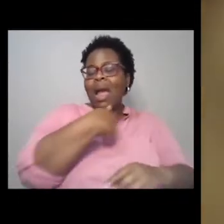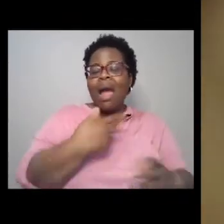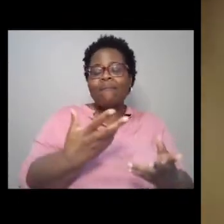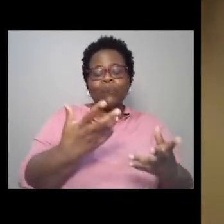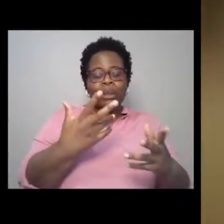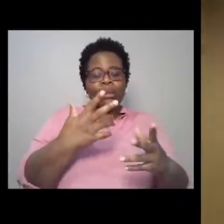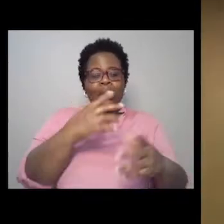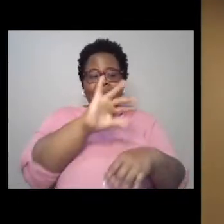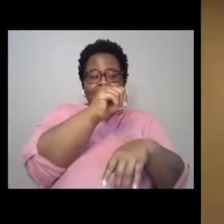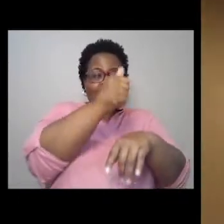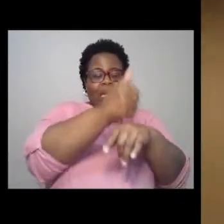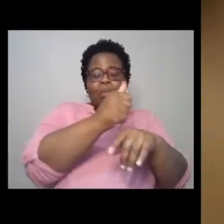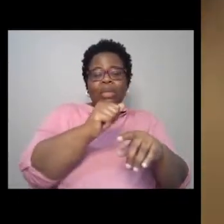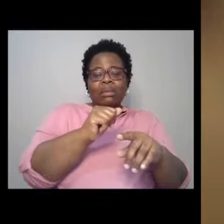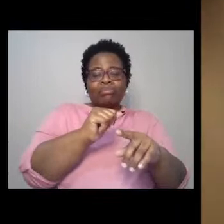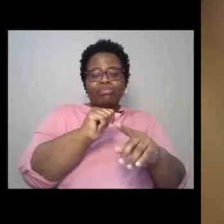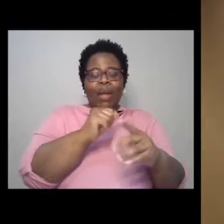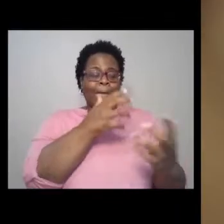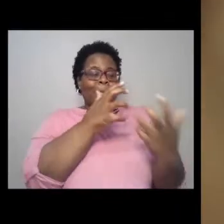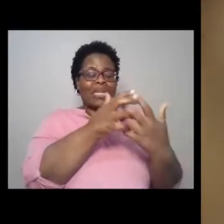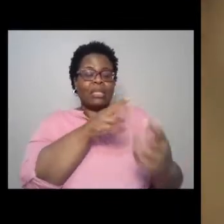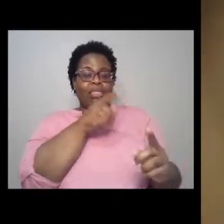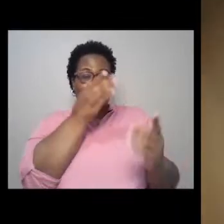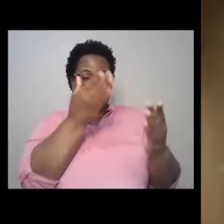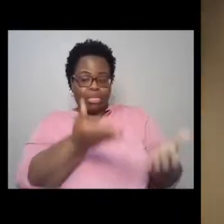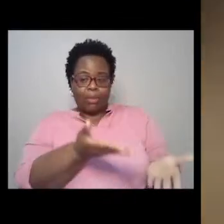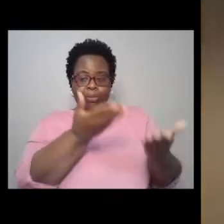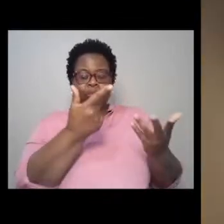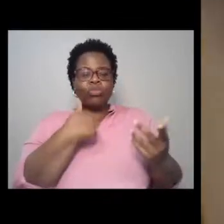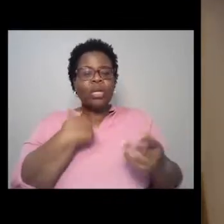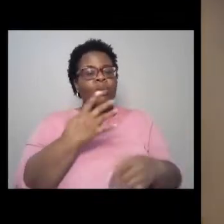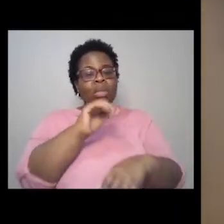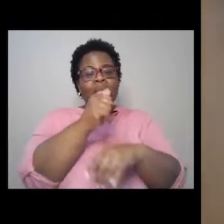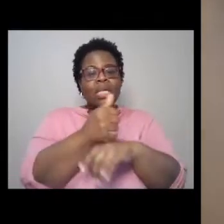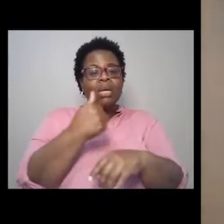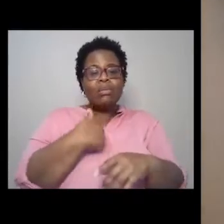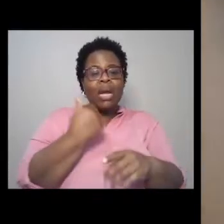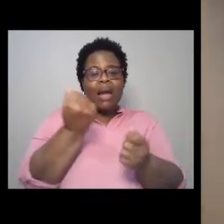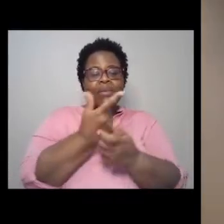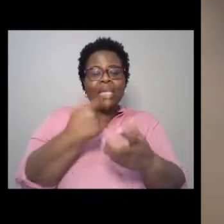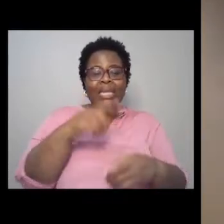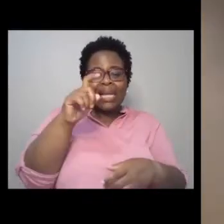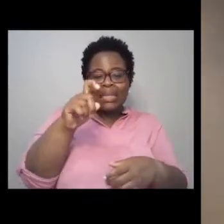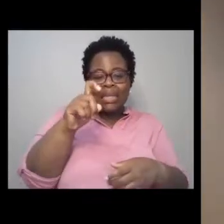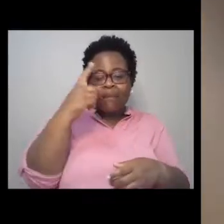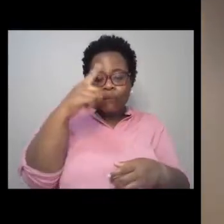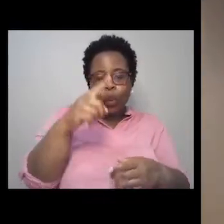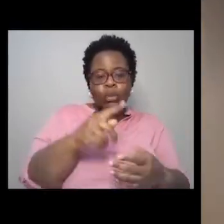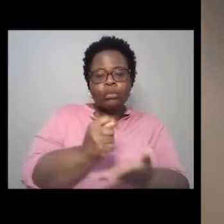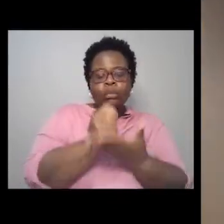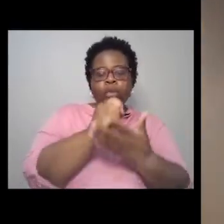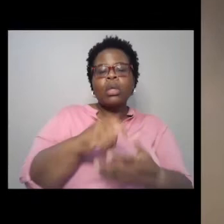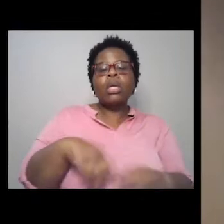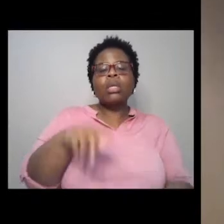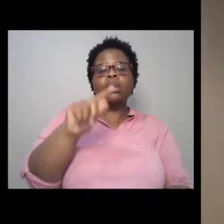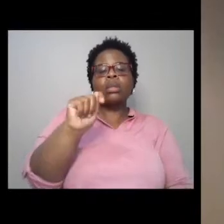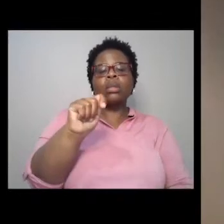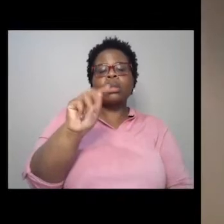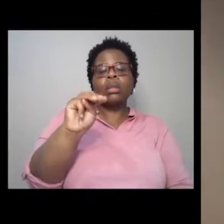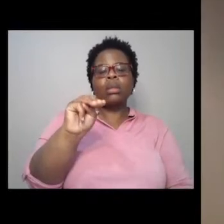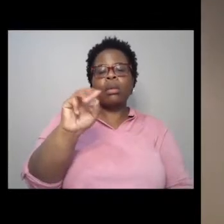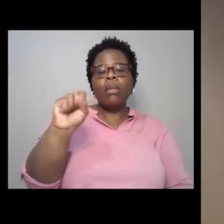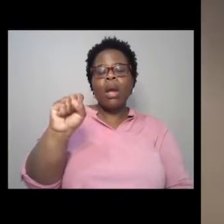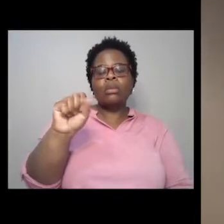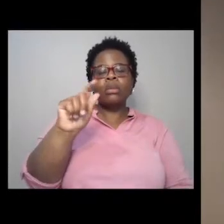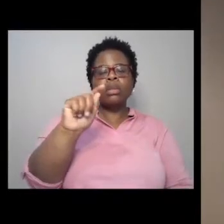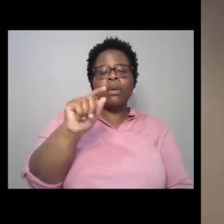that the patient is comfortable and we have them set exactly where they need to be for treatment. So TMS stands for transcranial magnetic